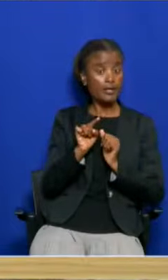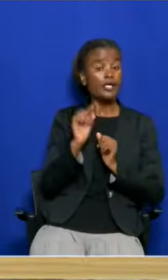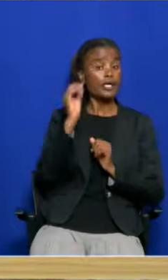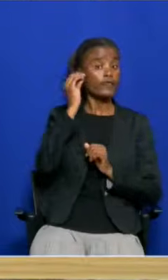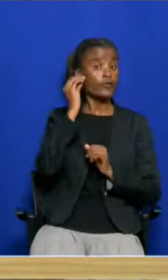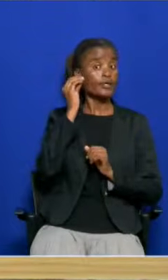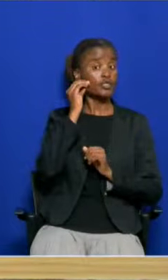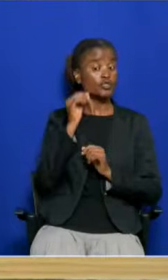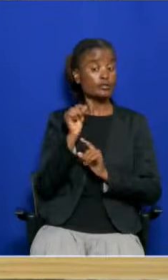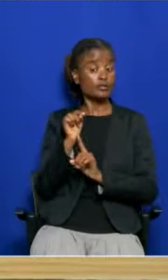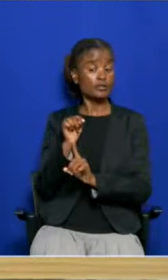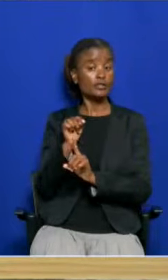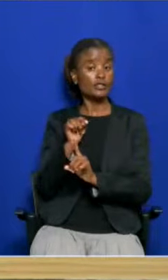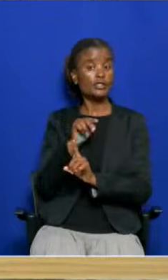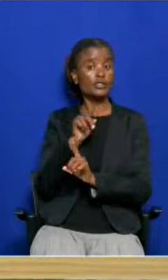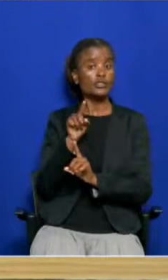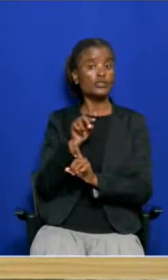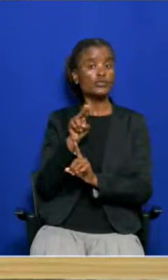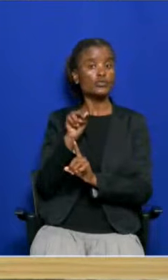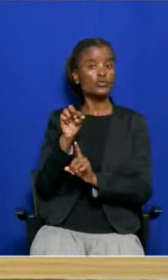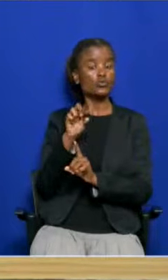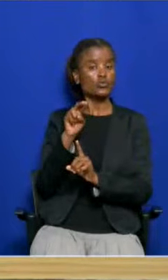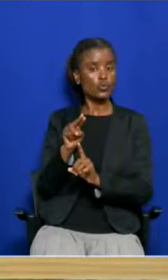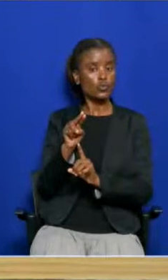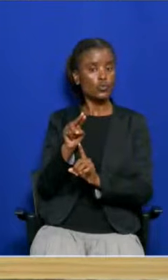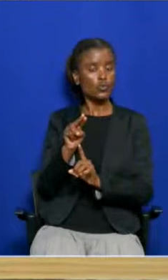Mr. Mkhwanazi.